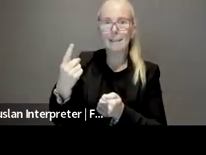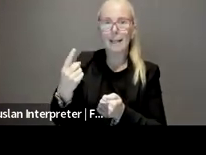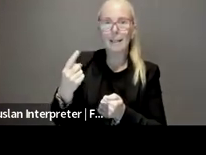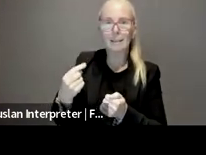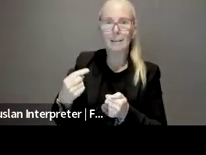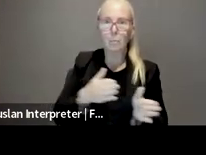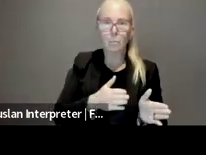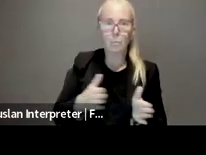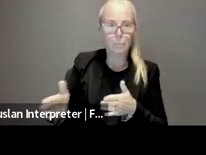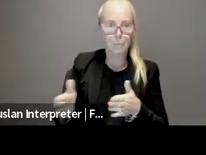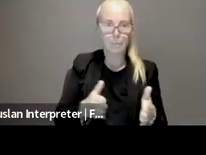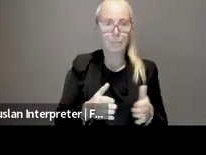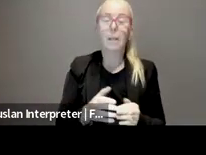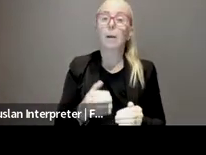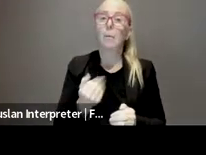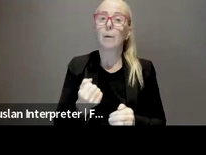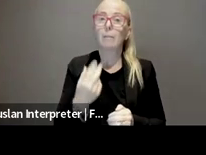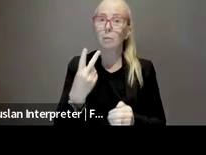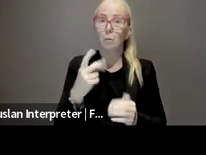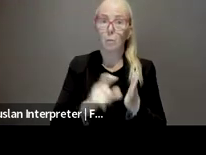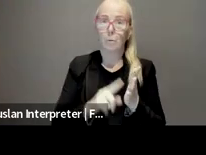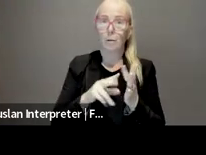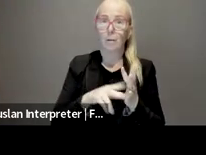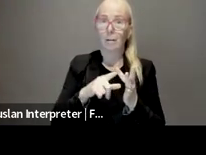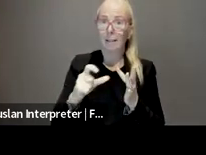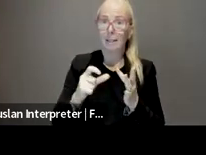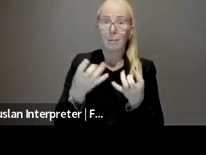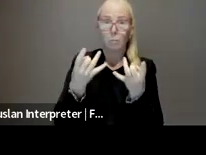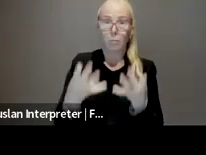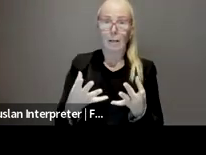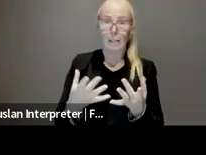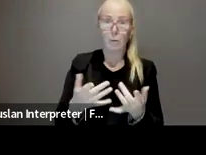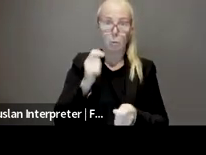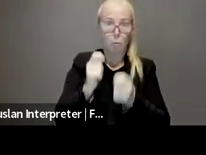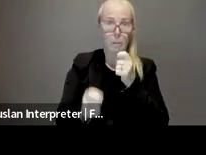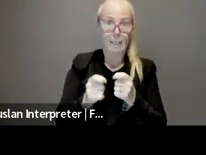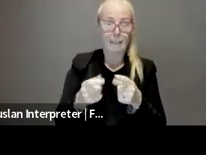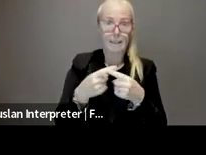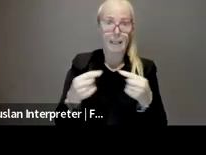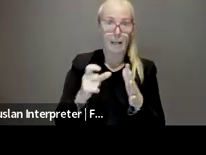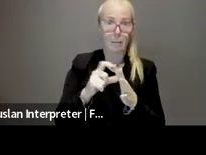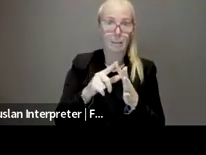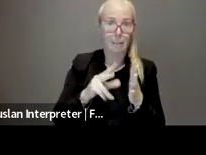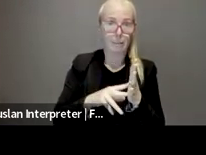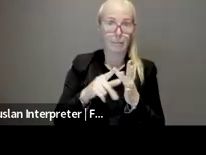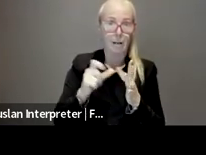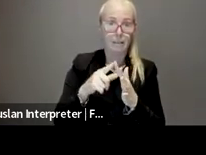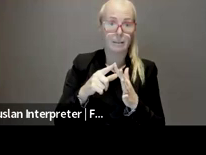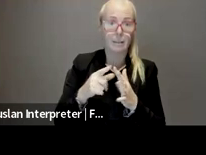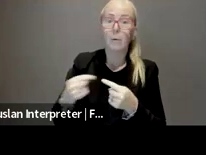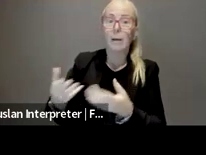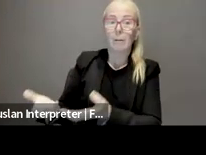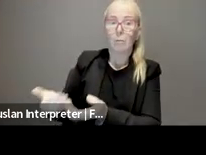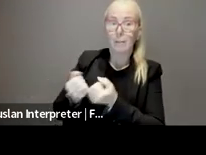and have 2 clinics lined up to trial the device once it's ready. We've also received $95,000 worth of funding to help commercialize our solution.